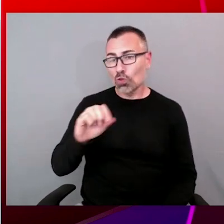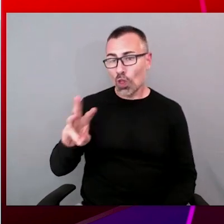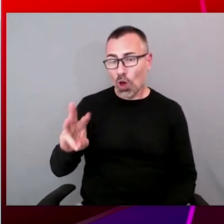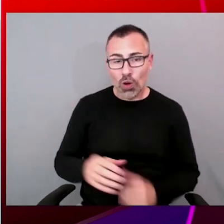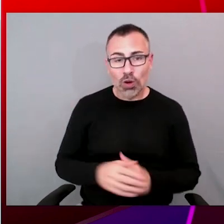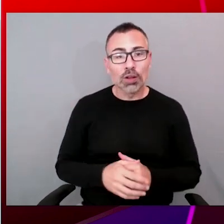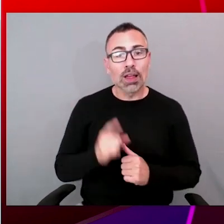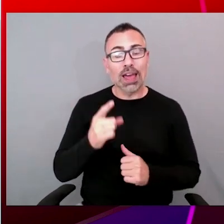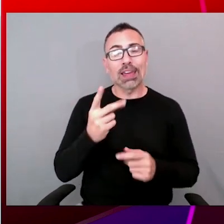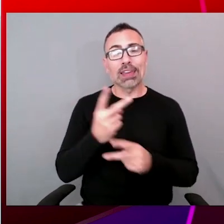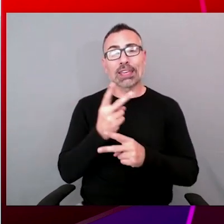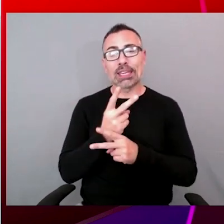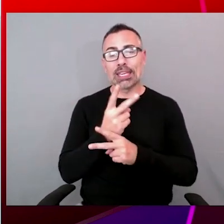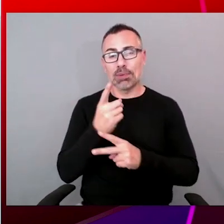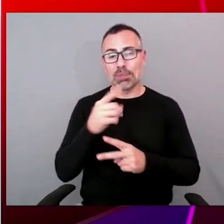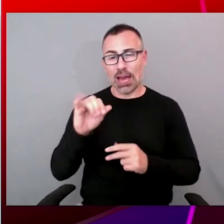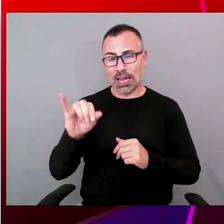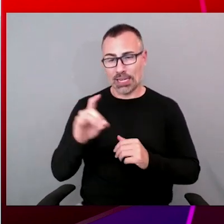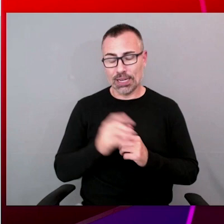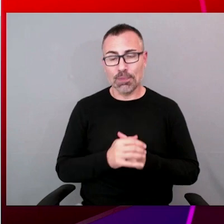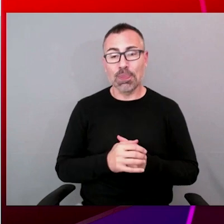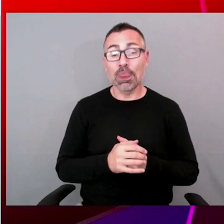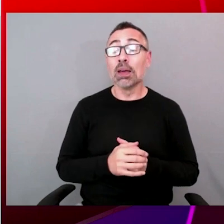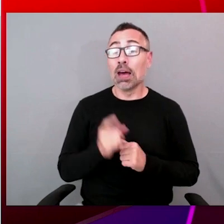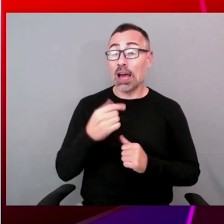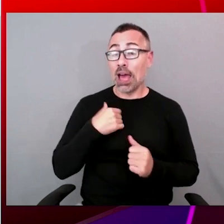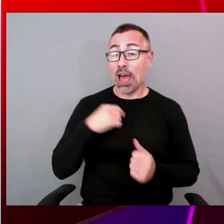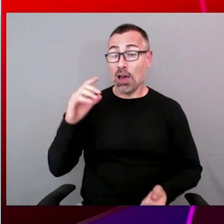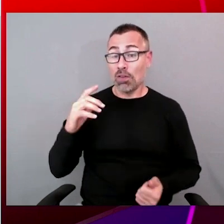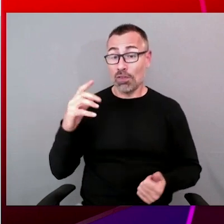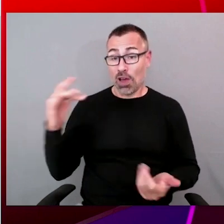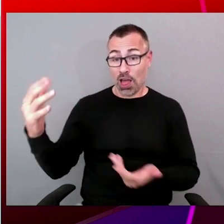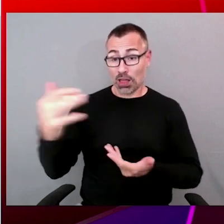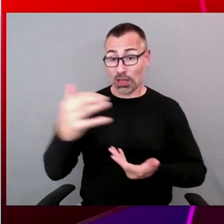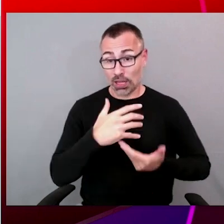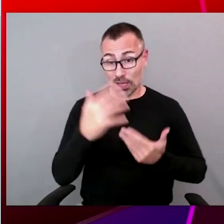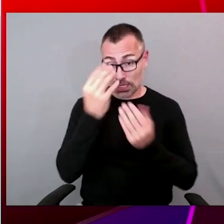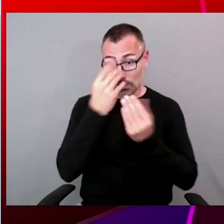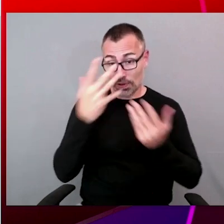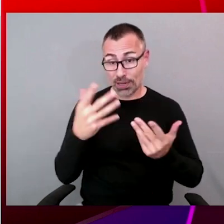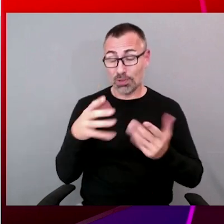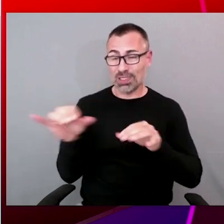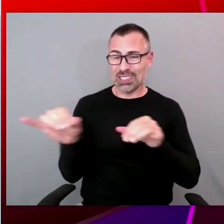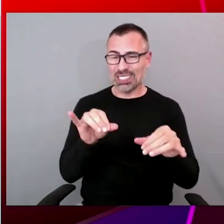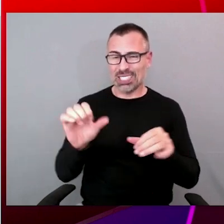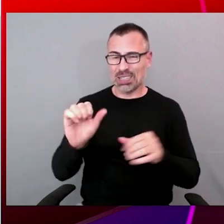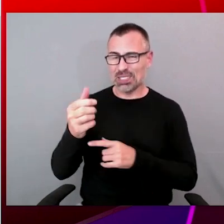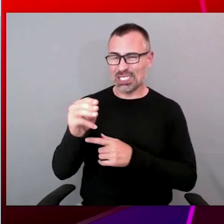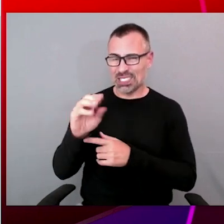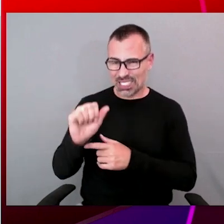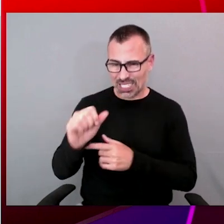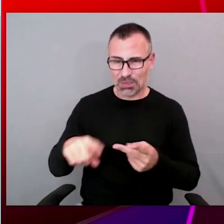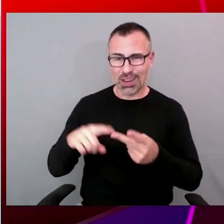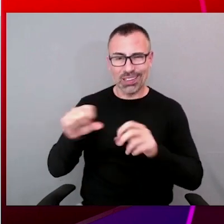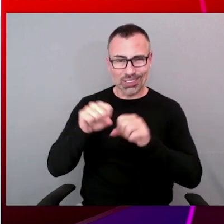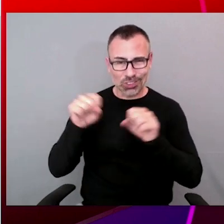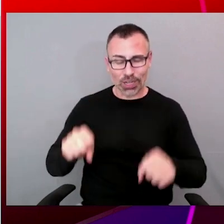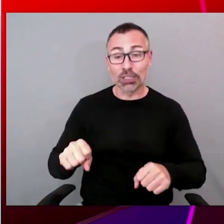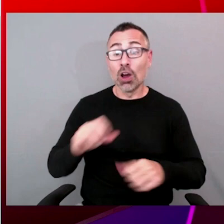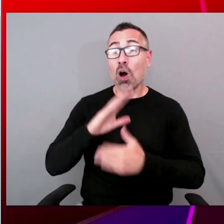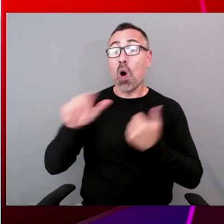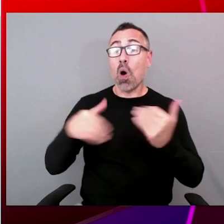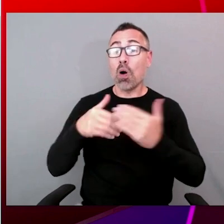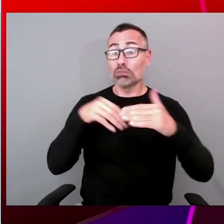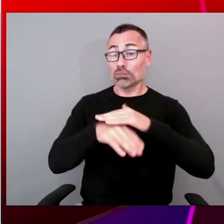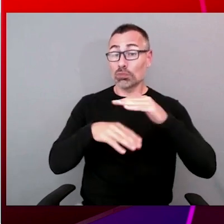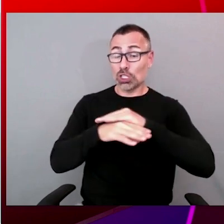have a collection of data with all the same scheme, the same structure, and it's all accessible and queryable from